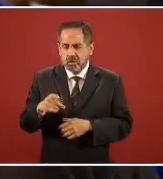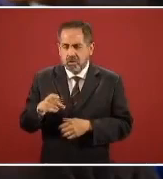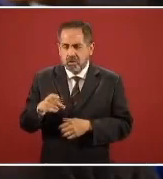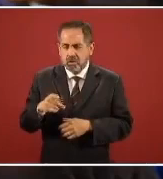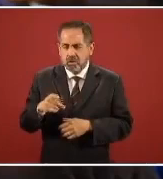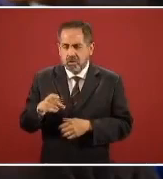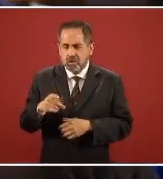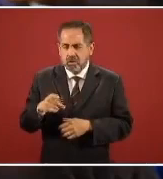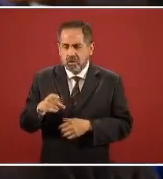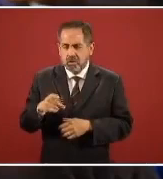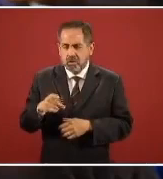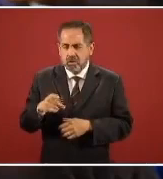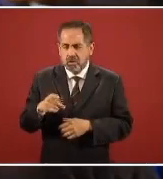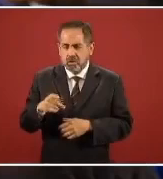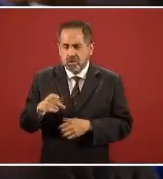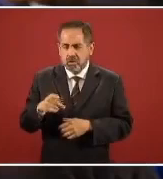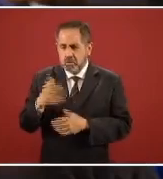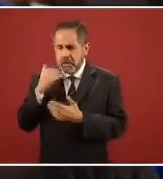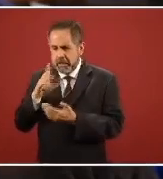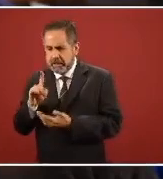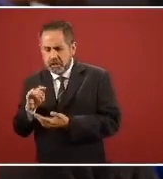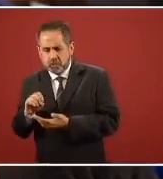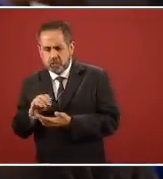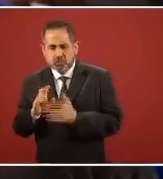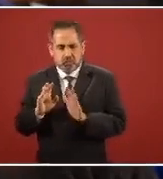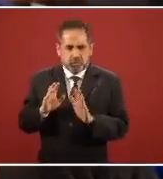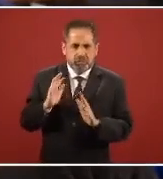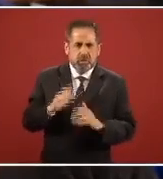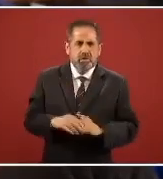don't have the data available, but...